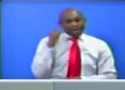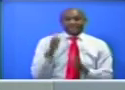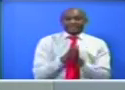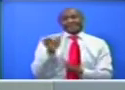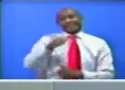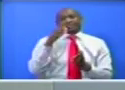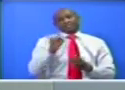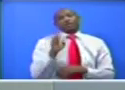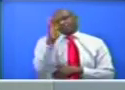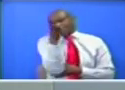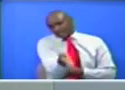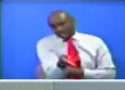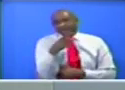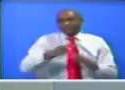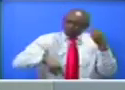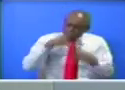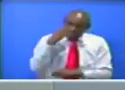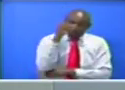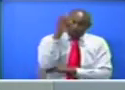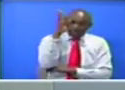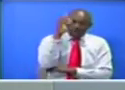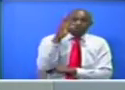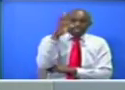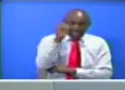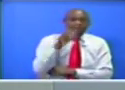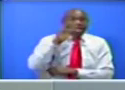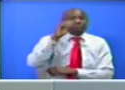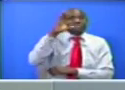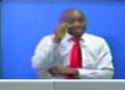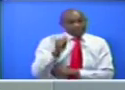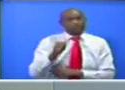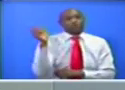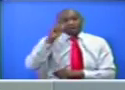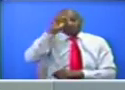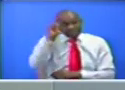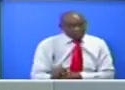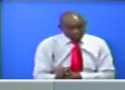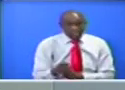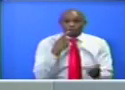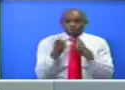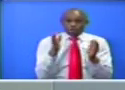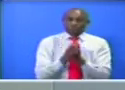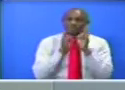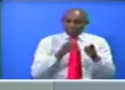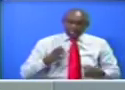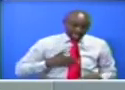estate. Joseph just clinched the ODM MCA ticket for the Nairobi South Ward. He spoke to Sharon Mumanyi.